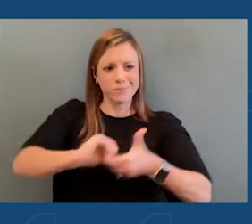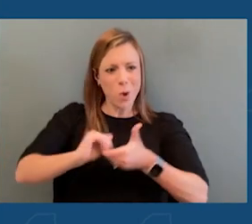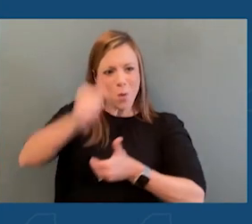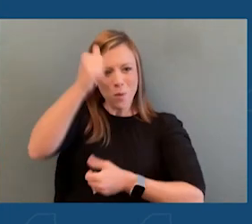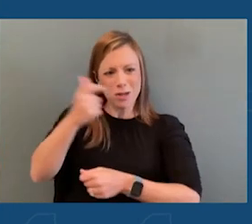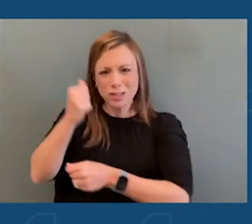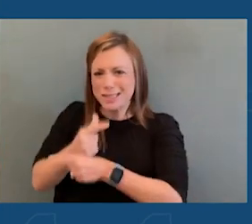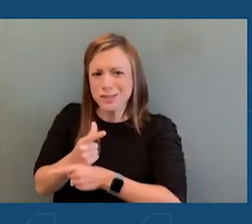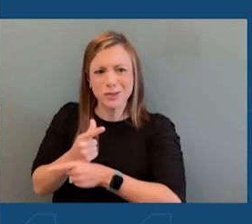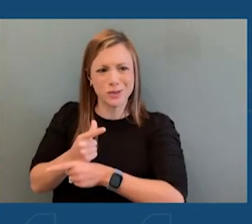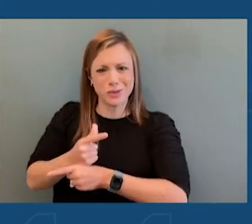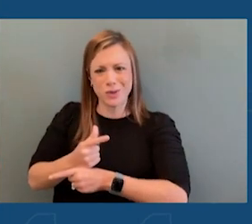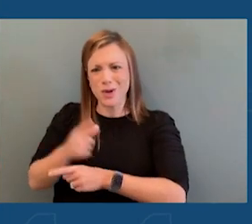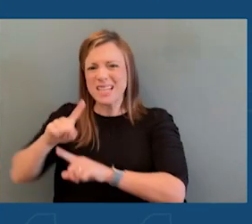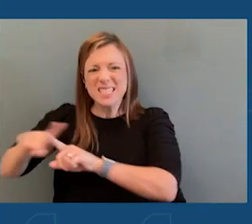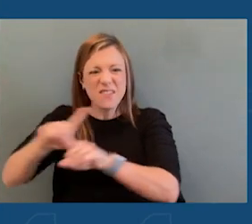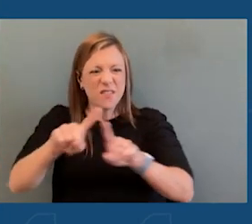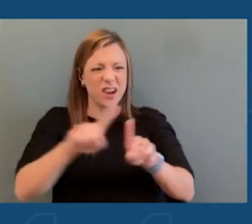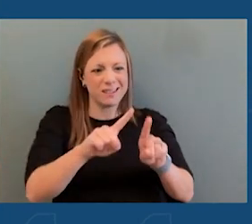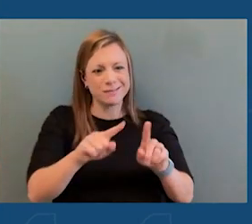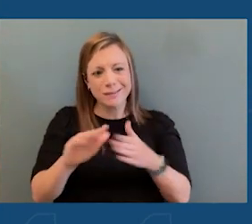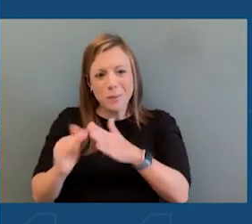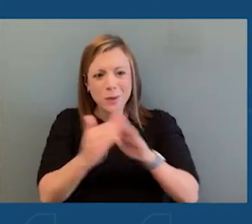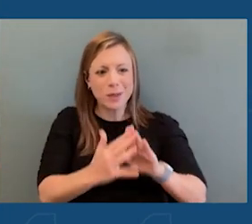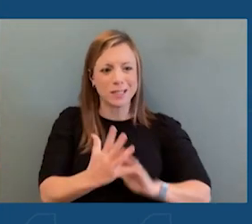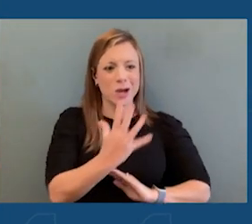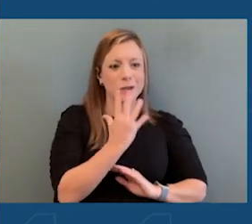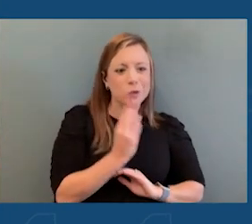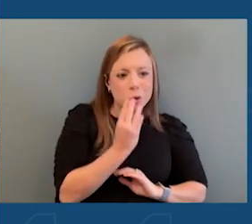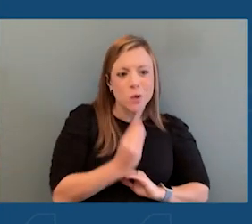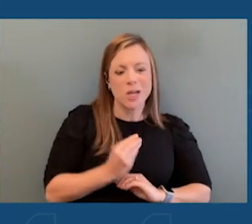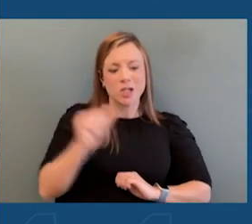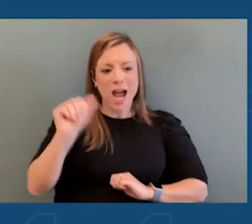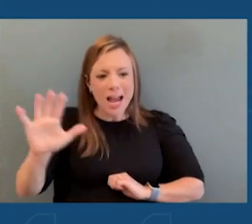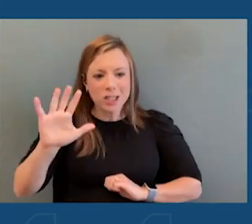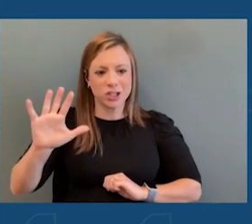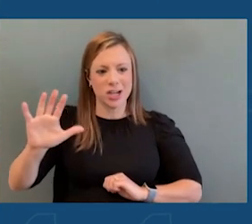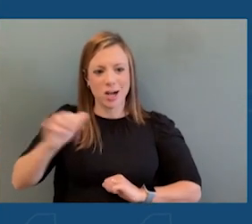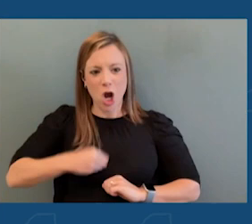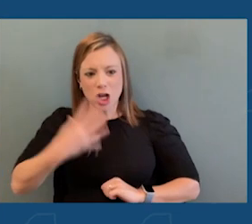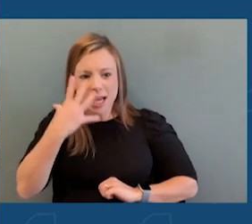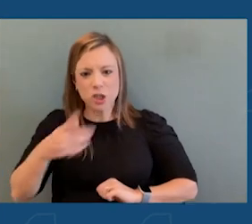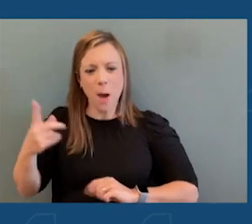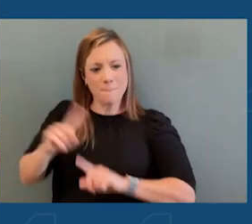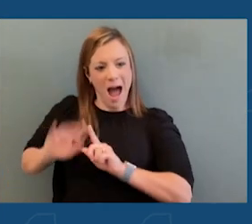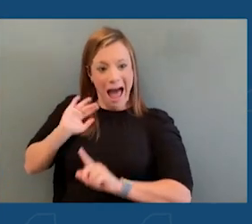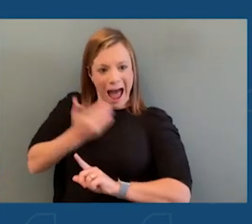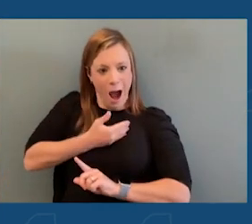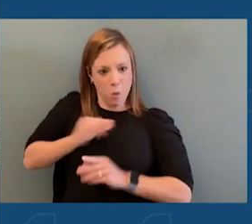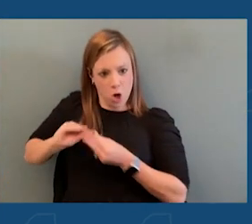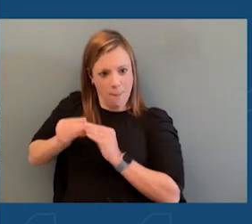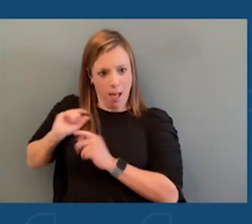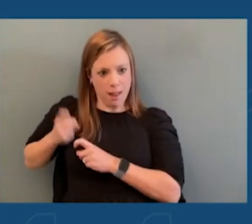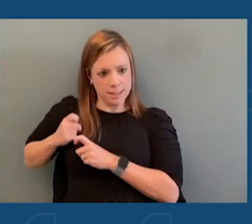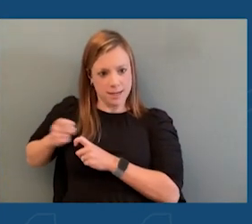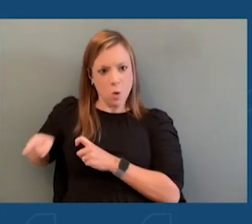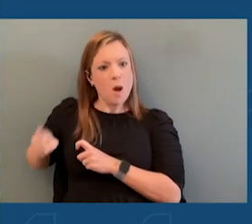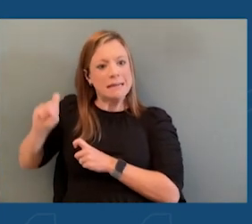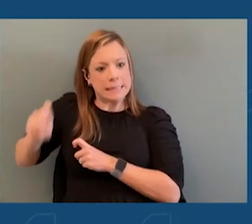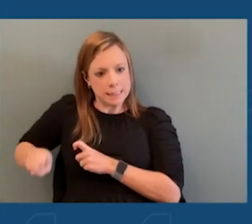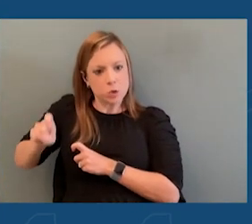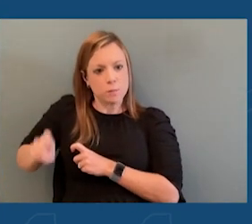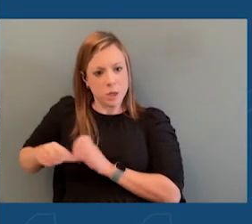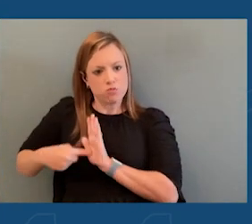the Jewish, the Caucasian, the Asian community, but our number has to be represented. And I know that People Theater Project, they're going to